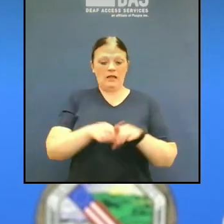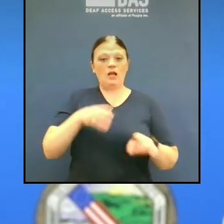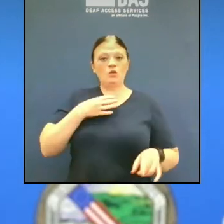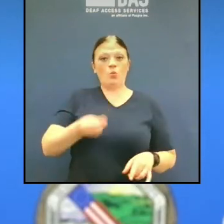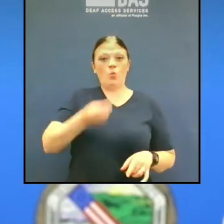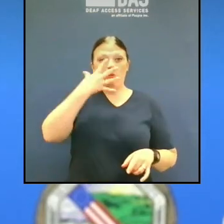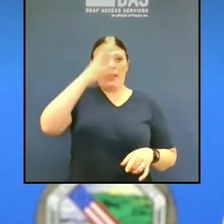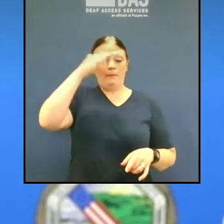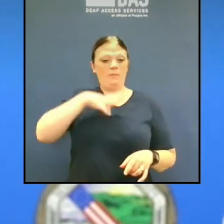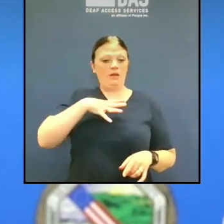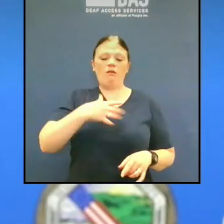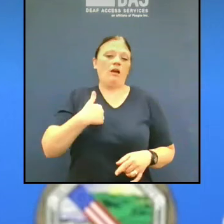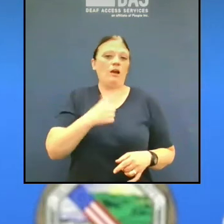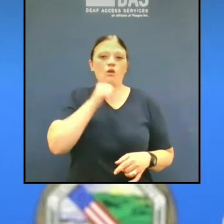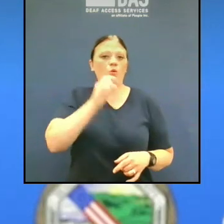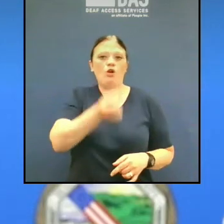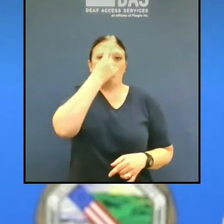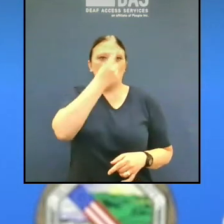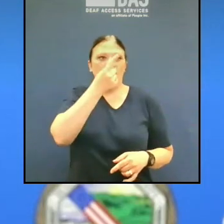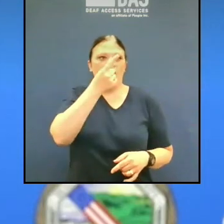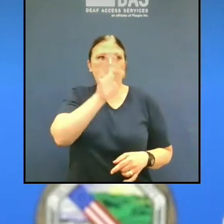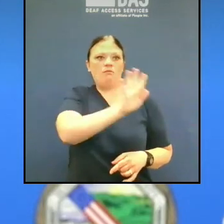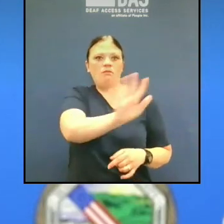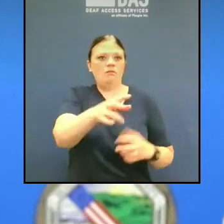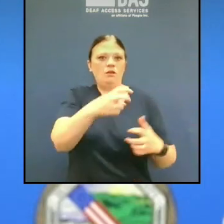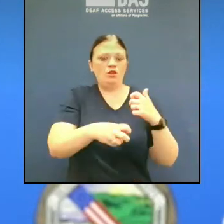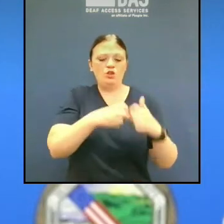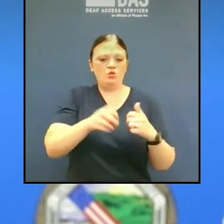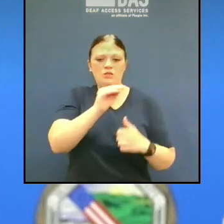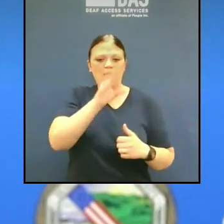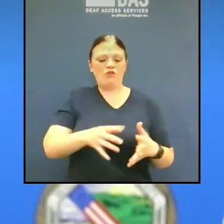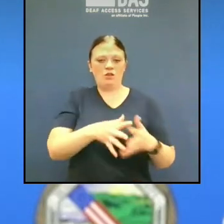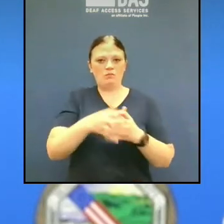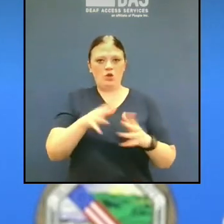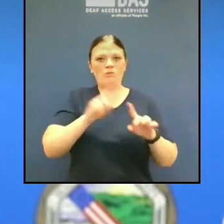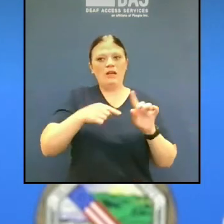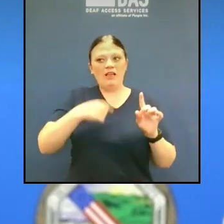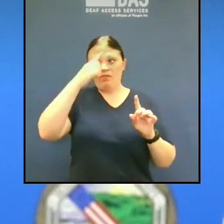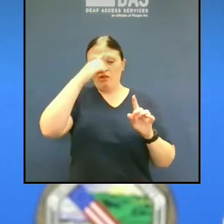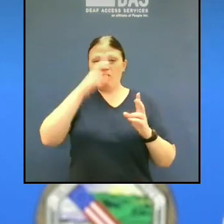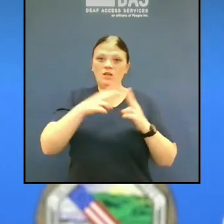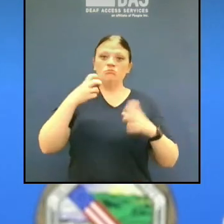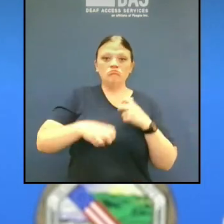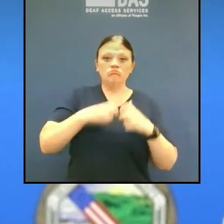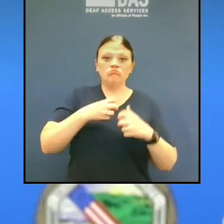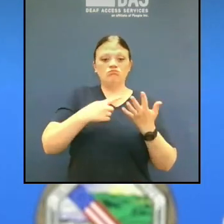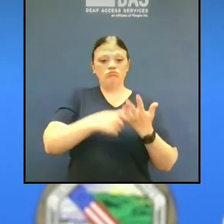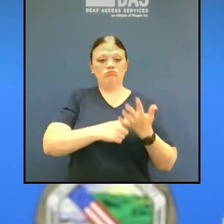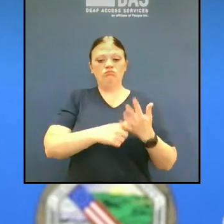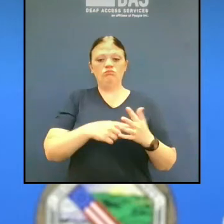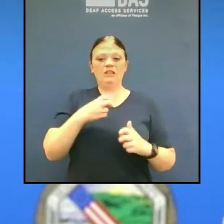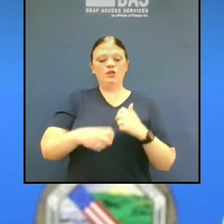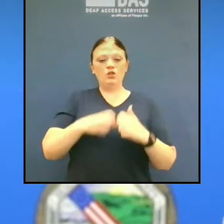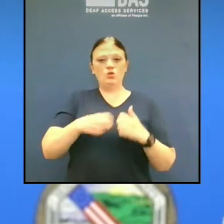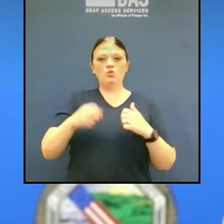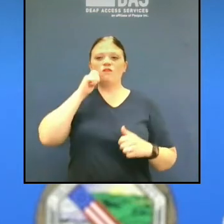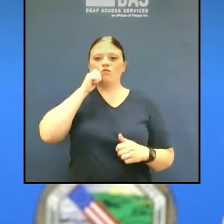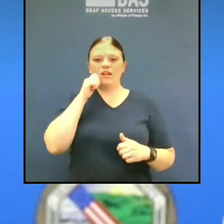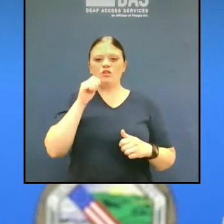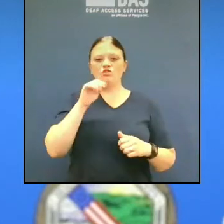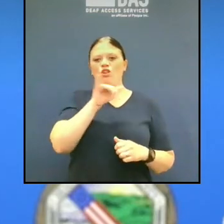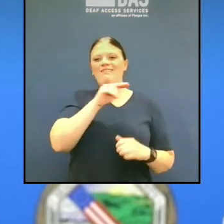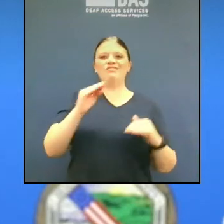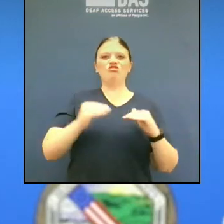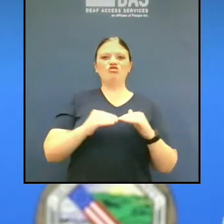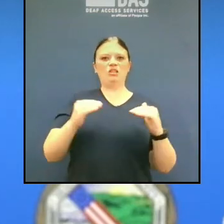not going to understand the issues that an African-American will deal with. But I thought it was very important that we talked about the issues of racial injustice and how to best deal